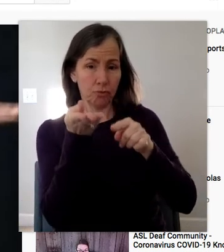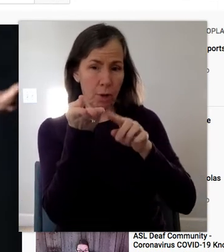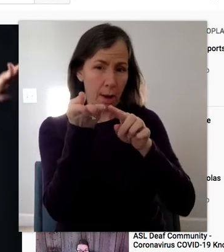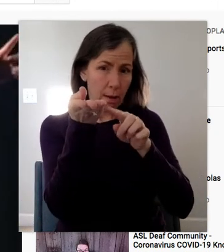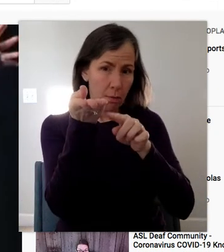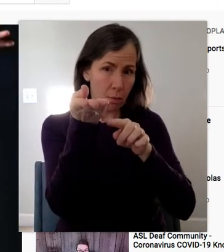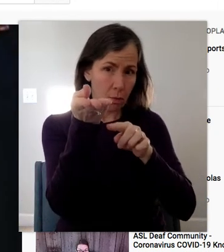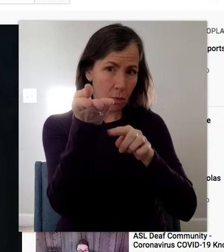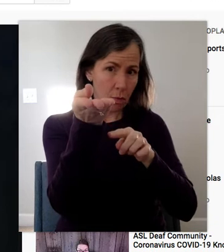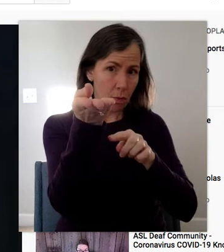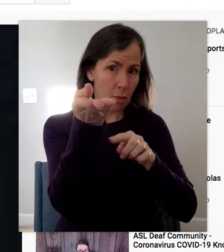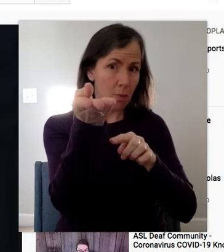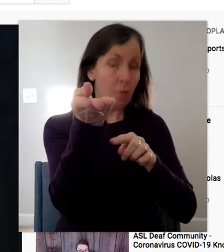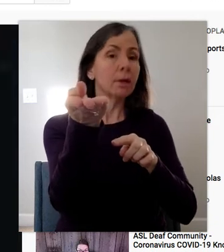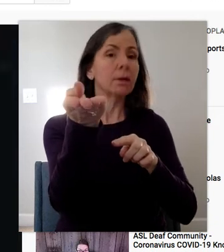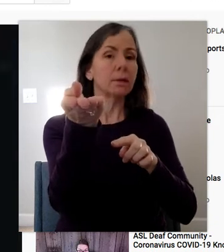ball.